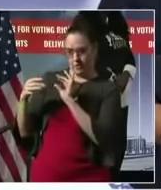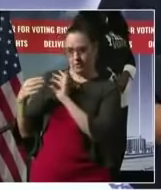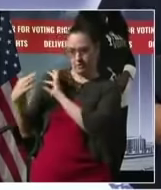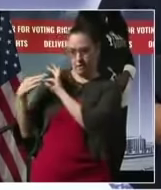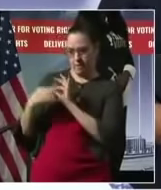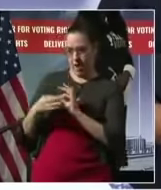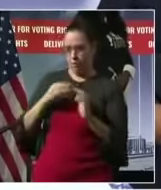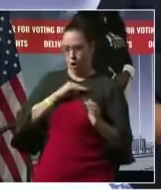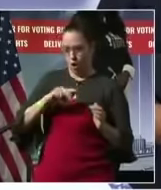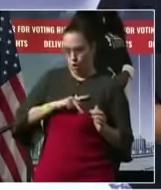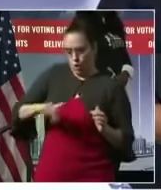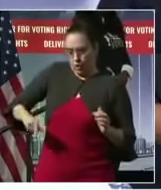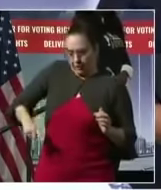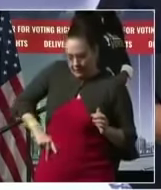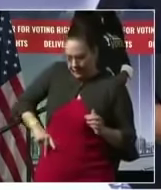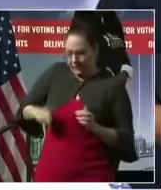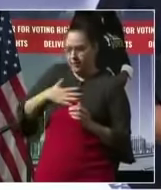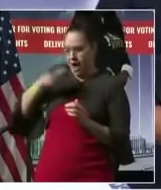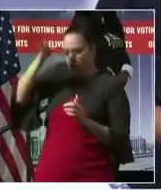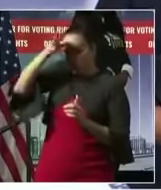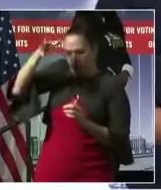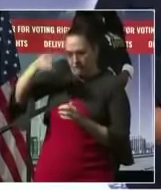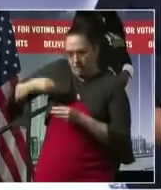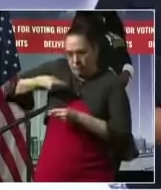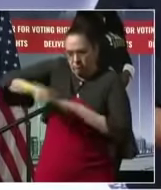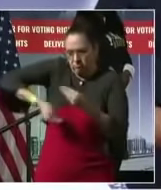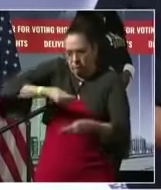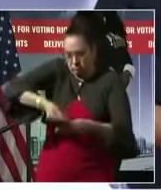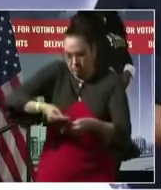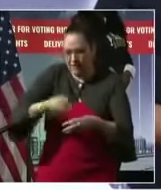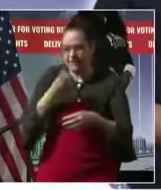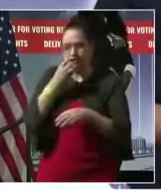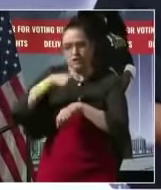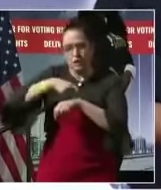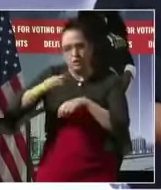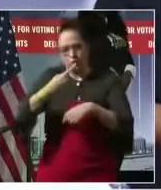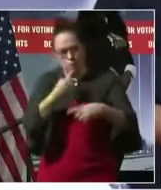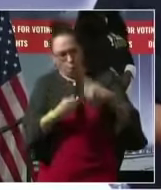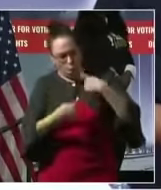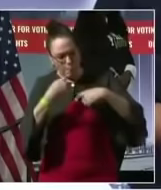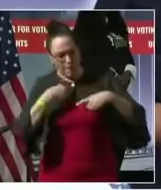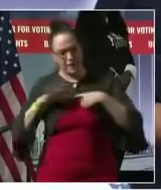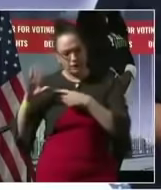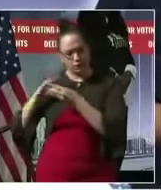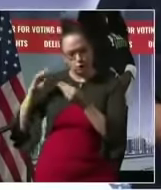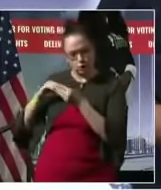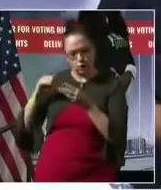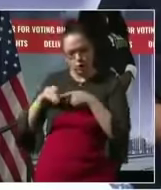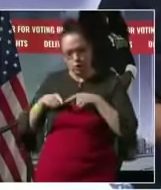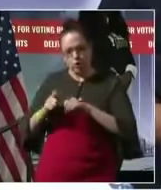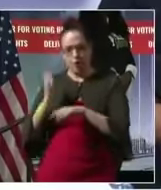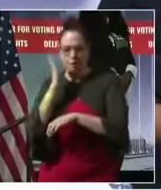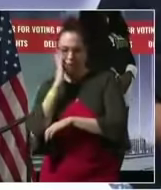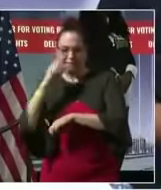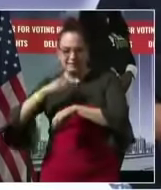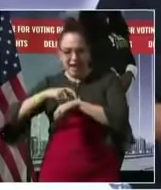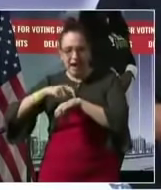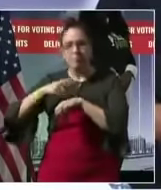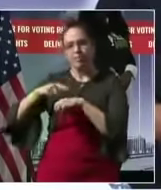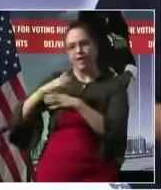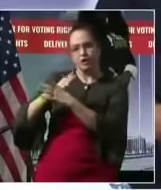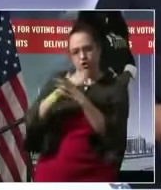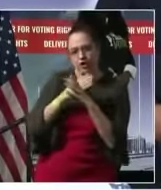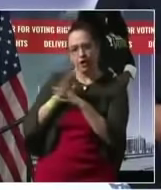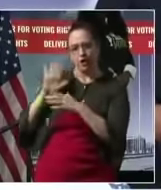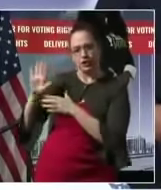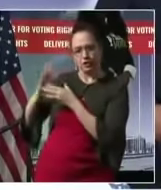at the dinner table, told to me at bedtime, and shared during long road trips.